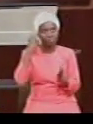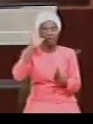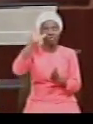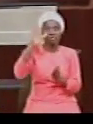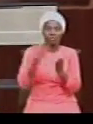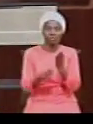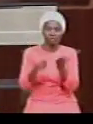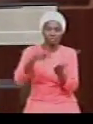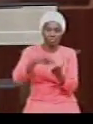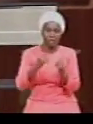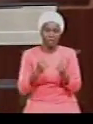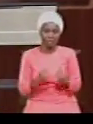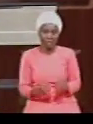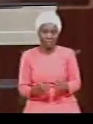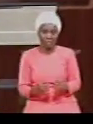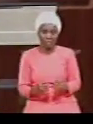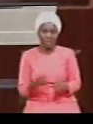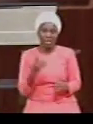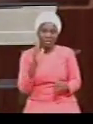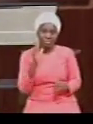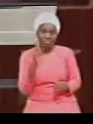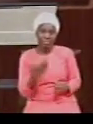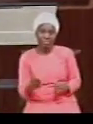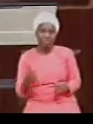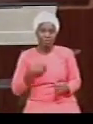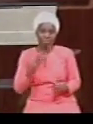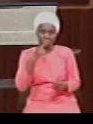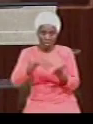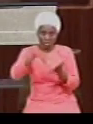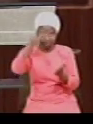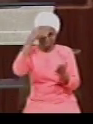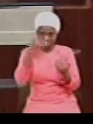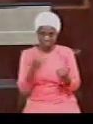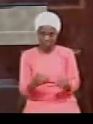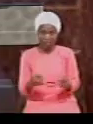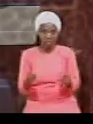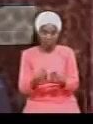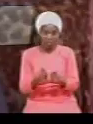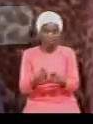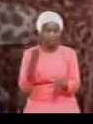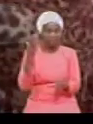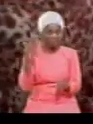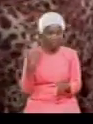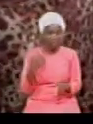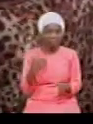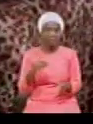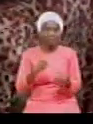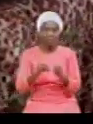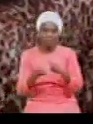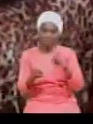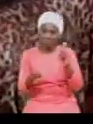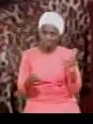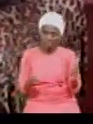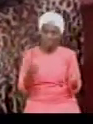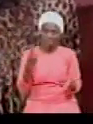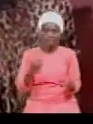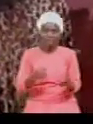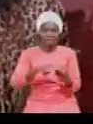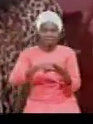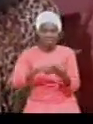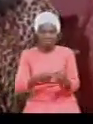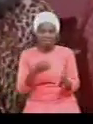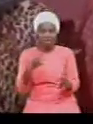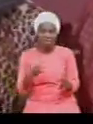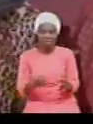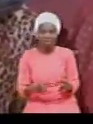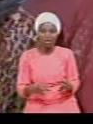resurrection power. The three things we're looking at as usual. Number one, the beginning of